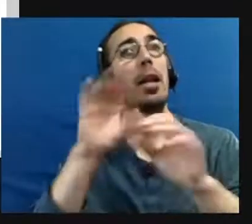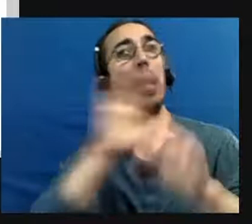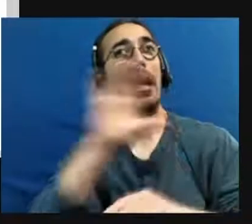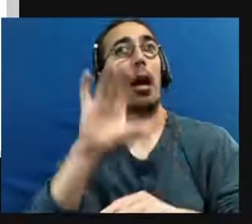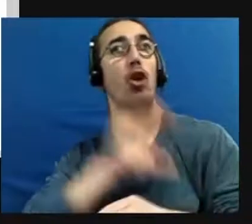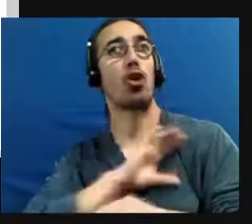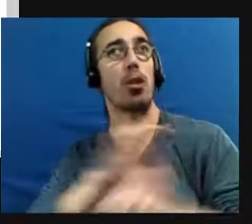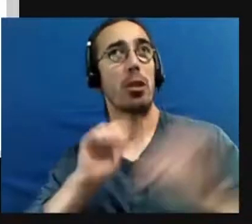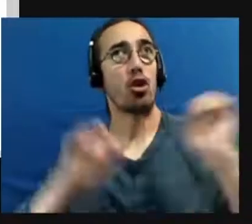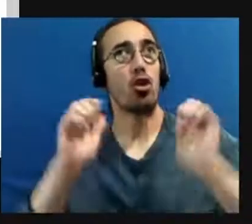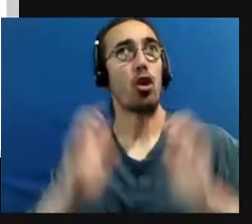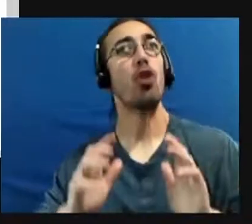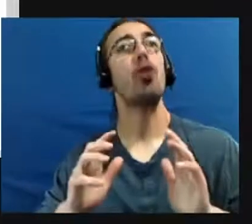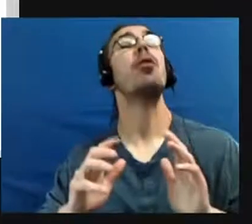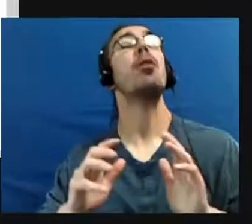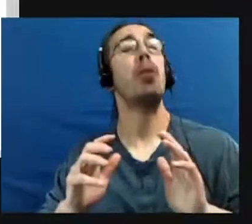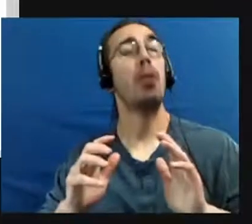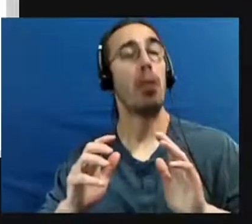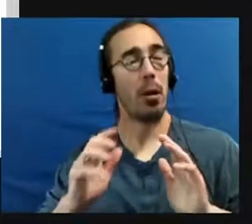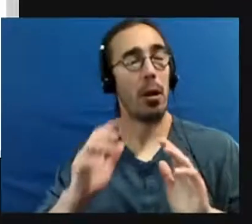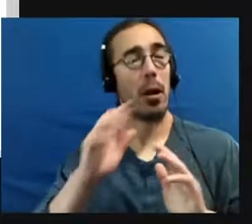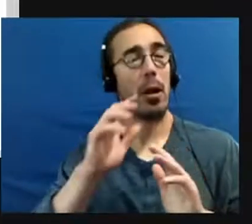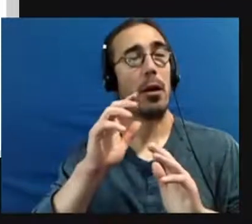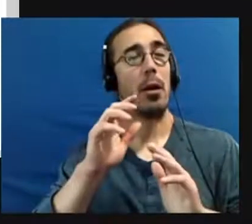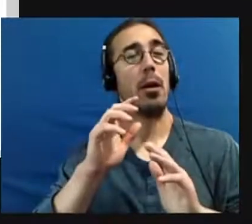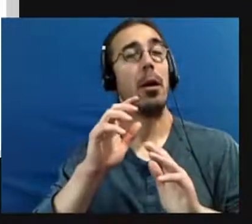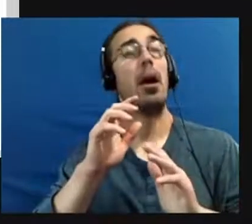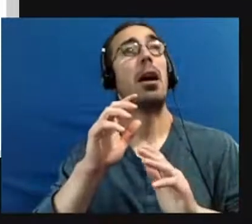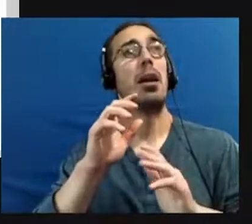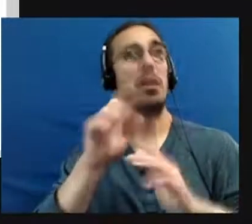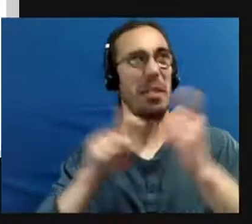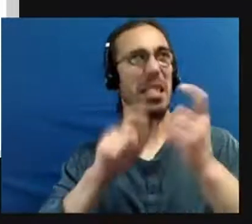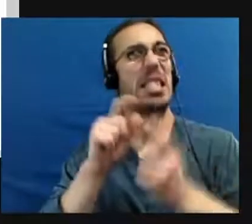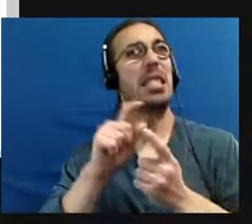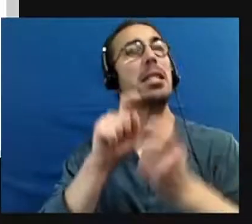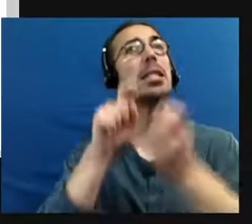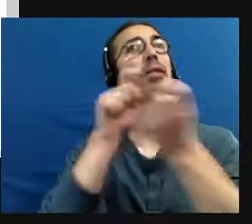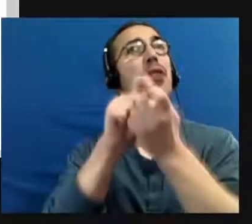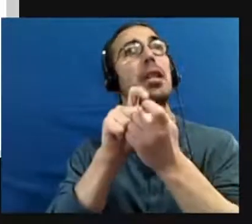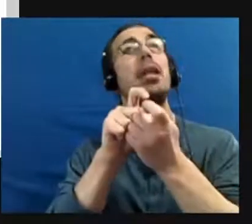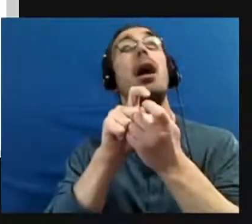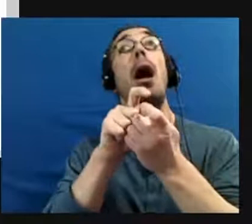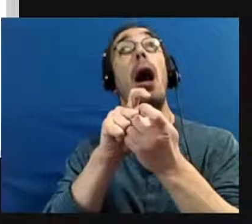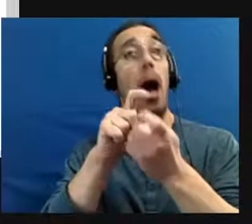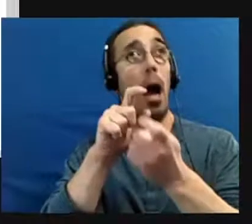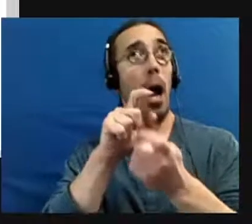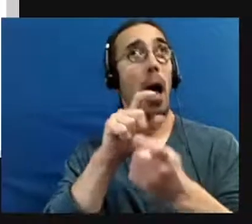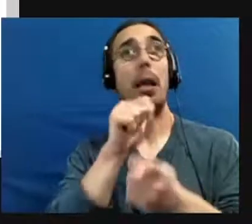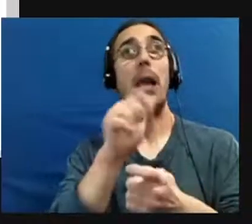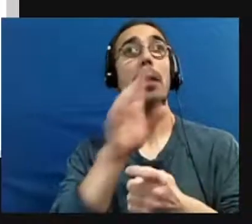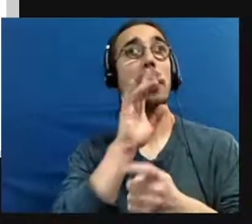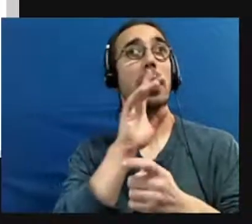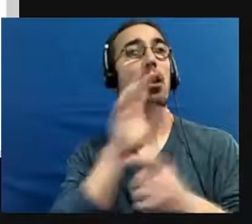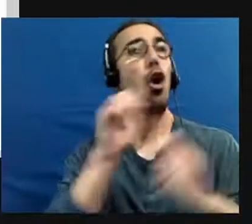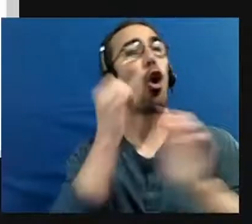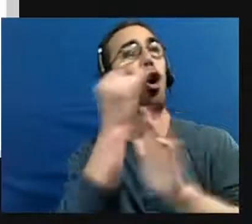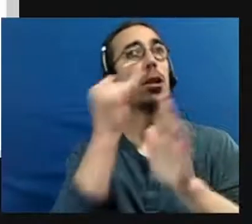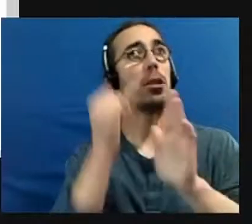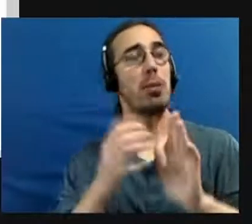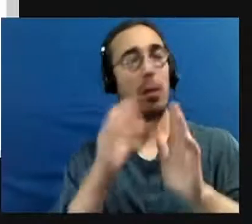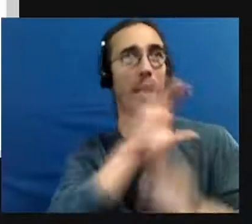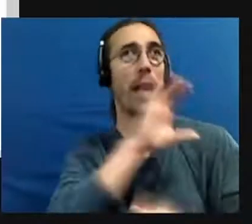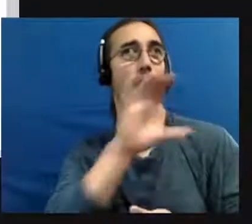autistic character, specifically a non-speaking actress to play a non-speaking character. They accommodated for her sensory needs.